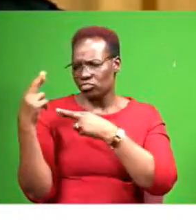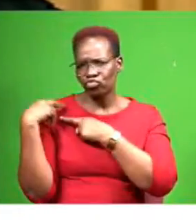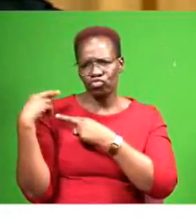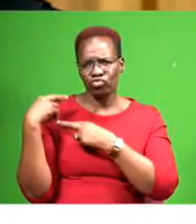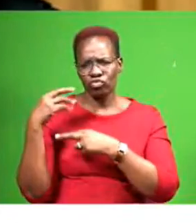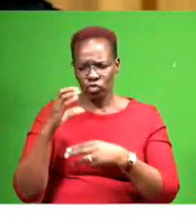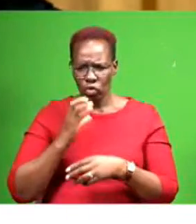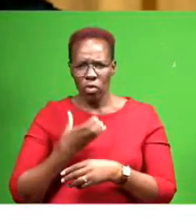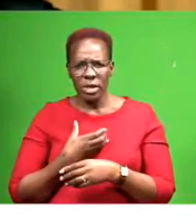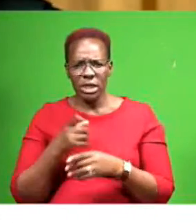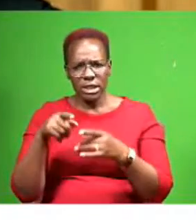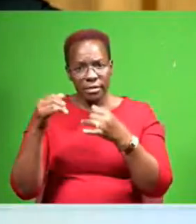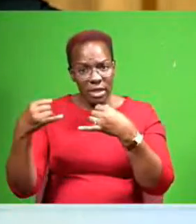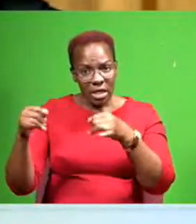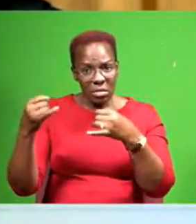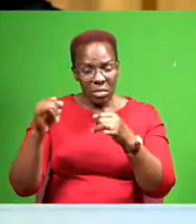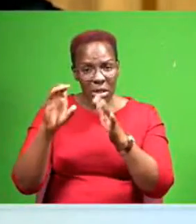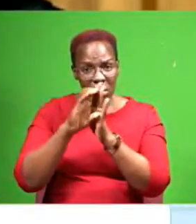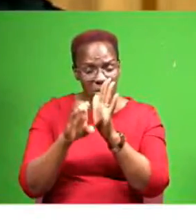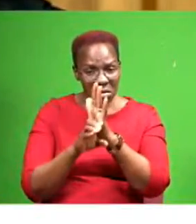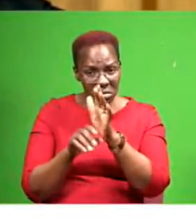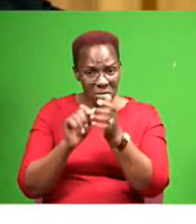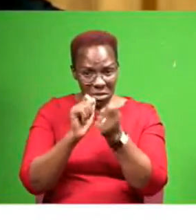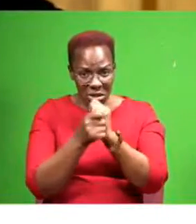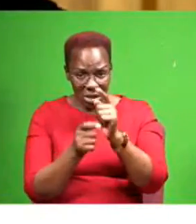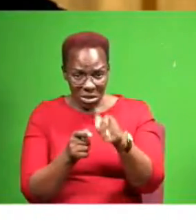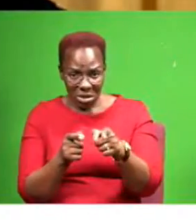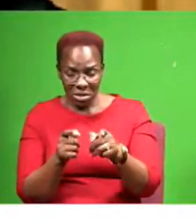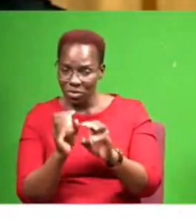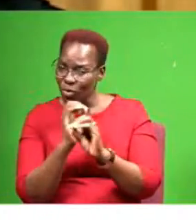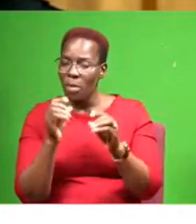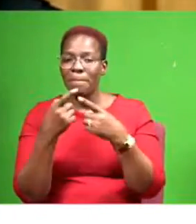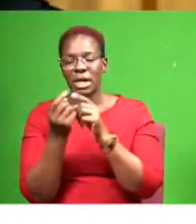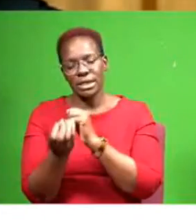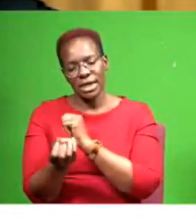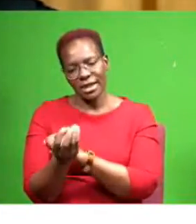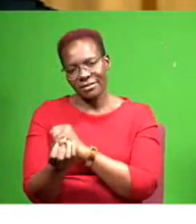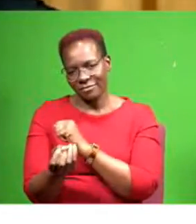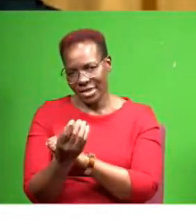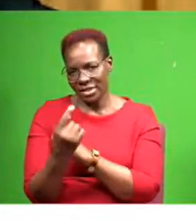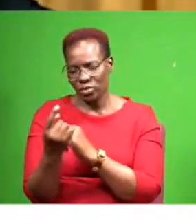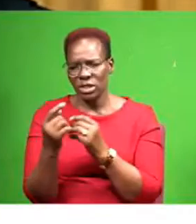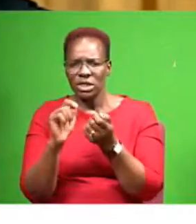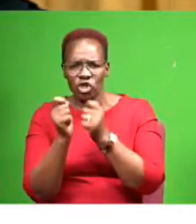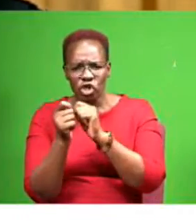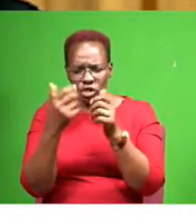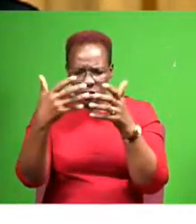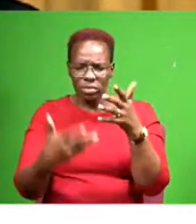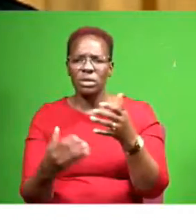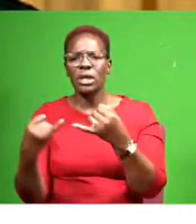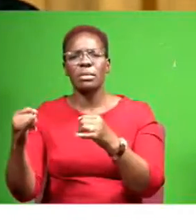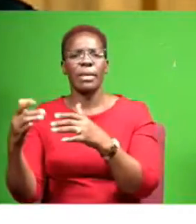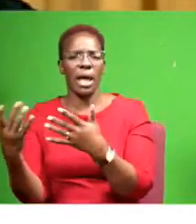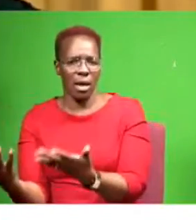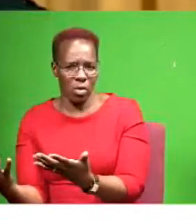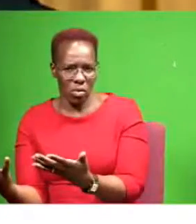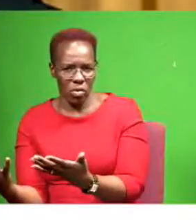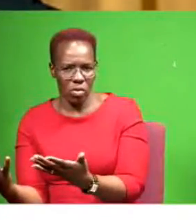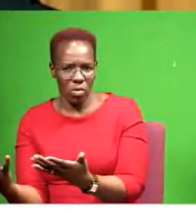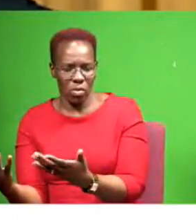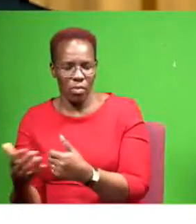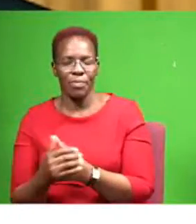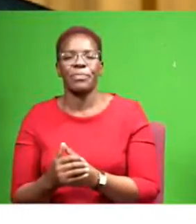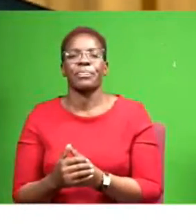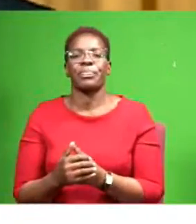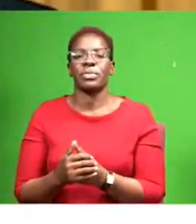the constitutional changes, if proposed, but to give advice on how such changes should be implemented. Thus,